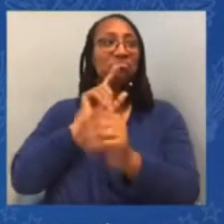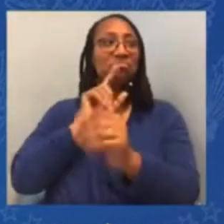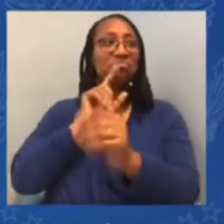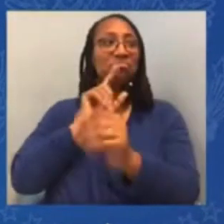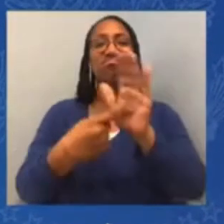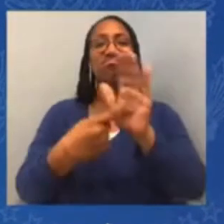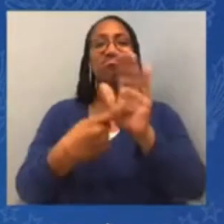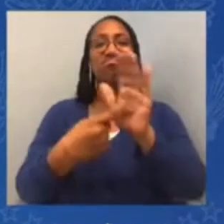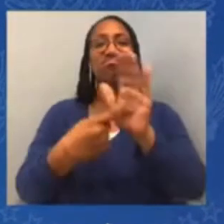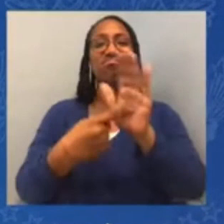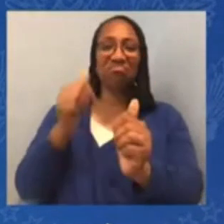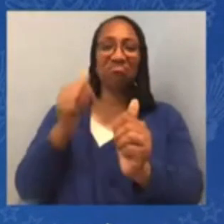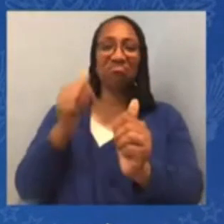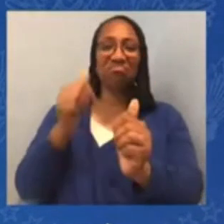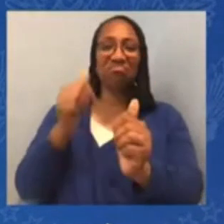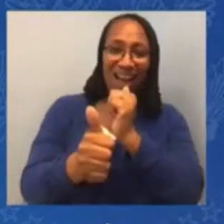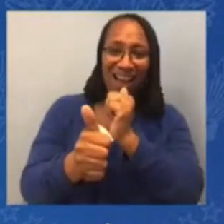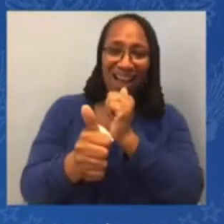anybody else was.